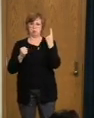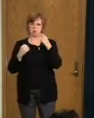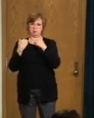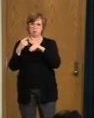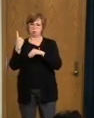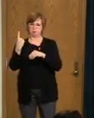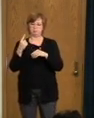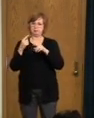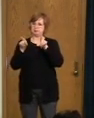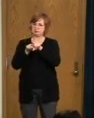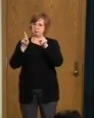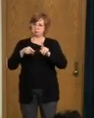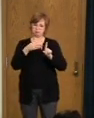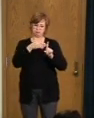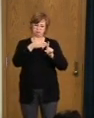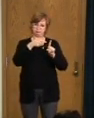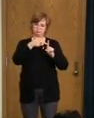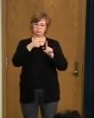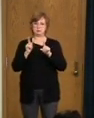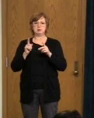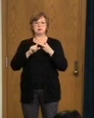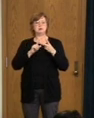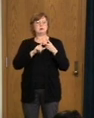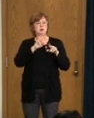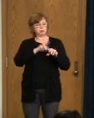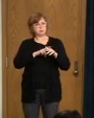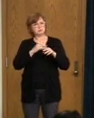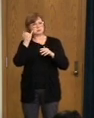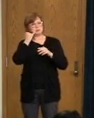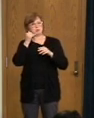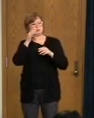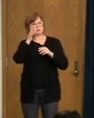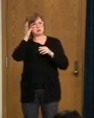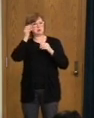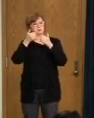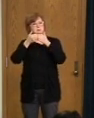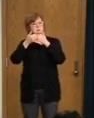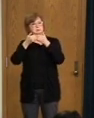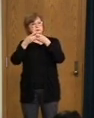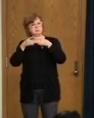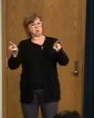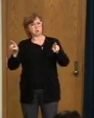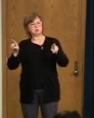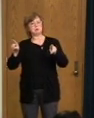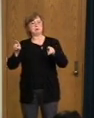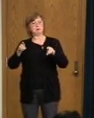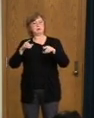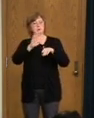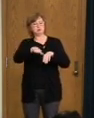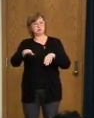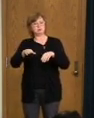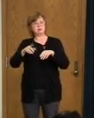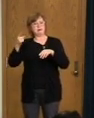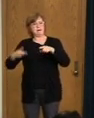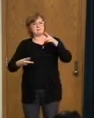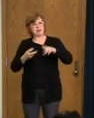to continue, as well as caregivers and support services in the home are also permitted to